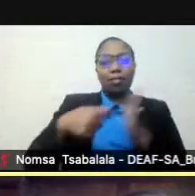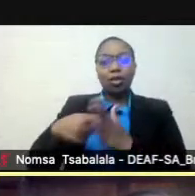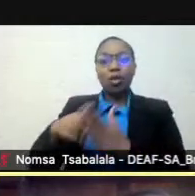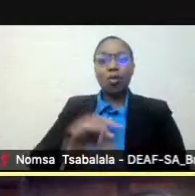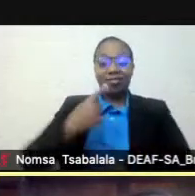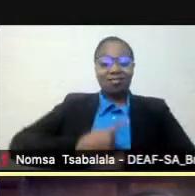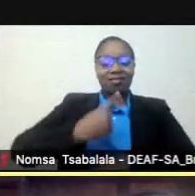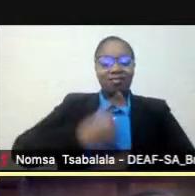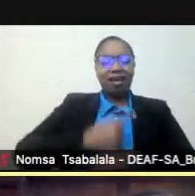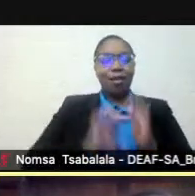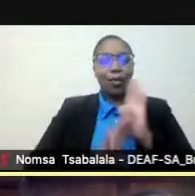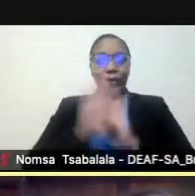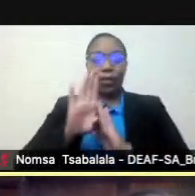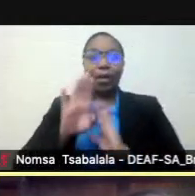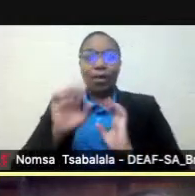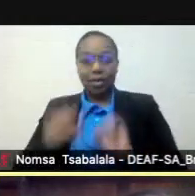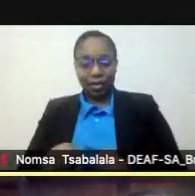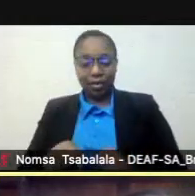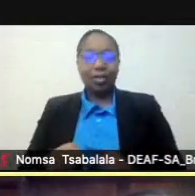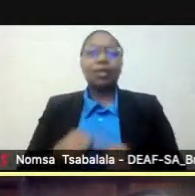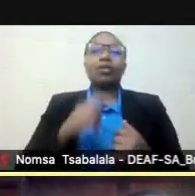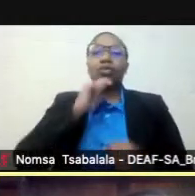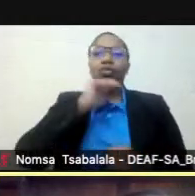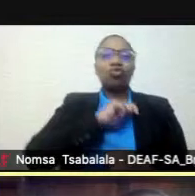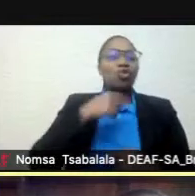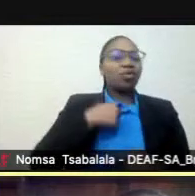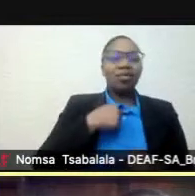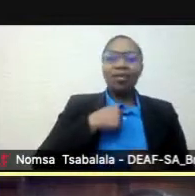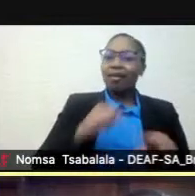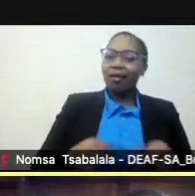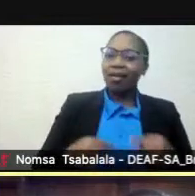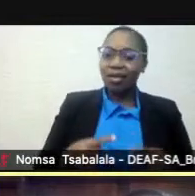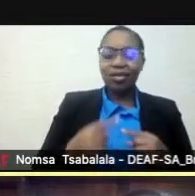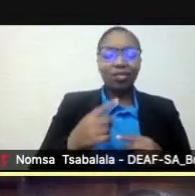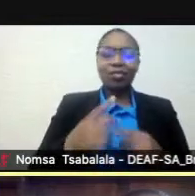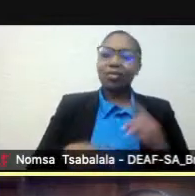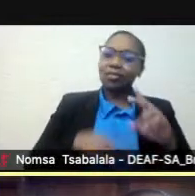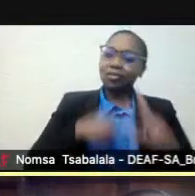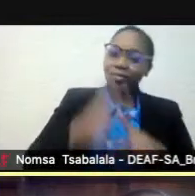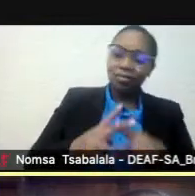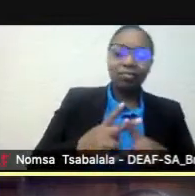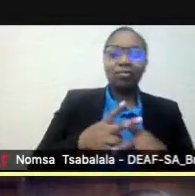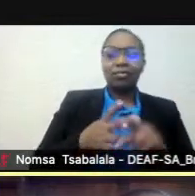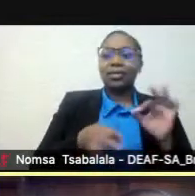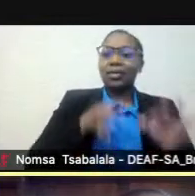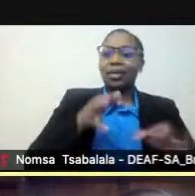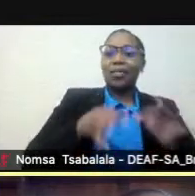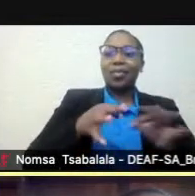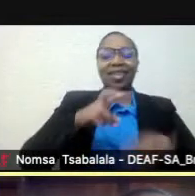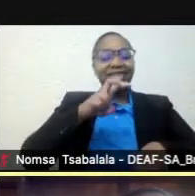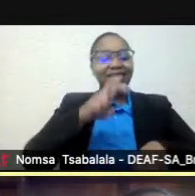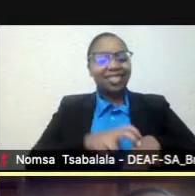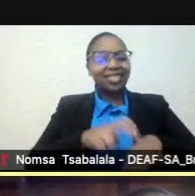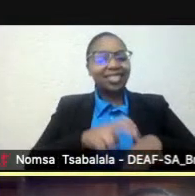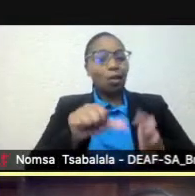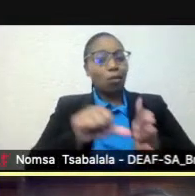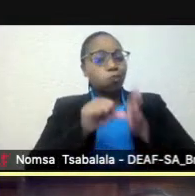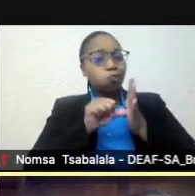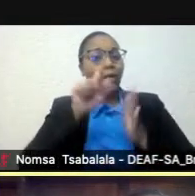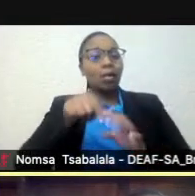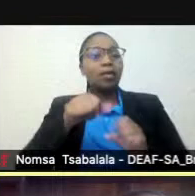I cannot overemphasize the need and the importance of vaccination, as also mentioned by the Honorable